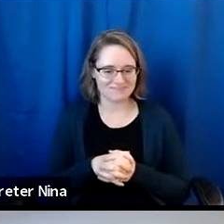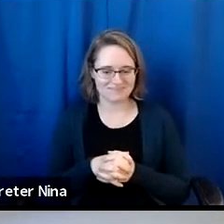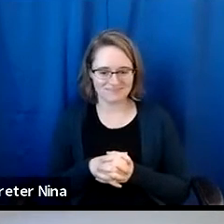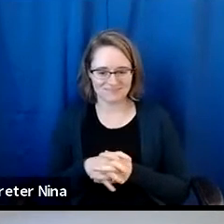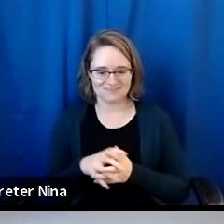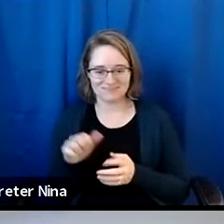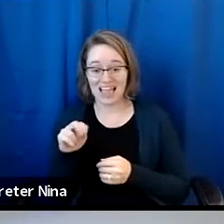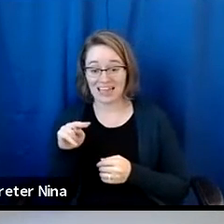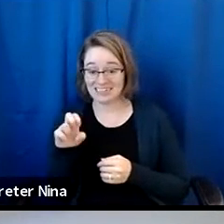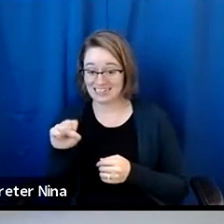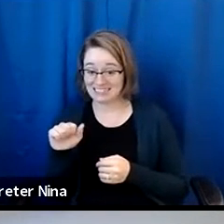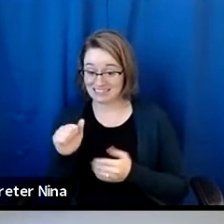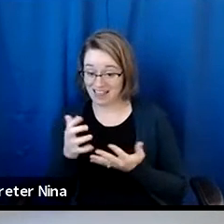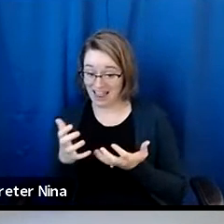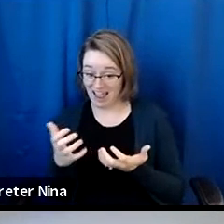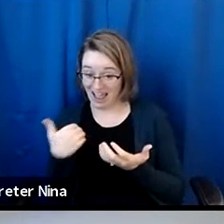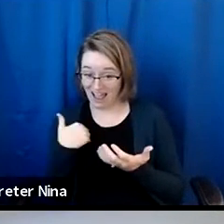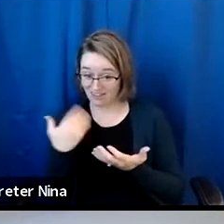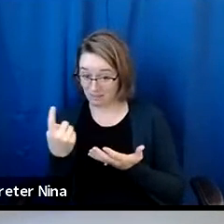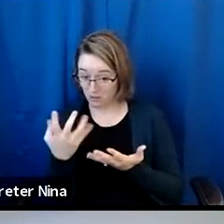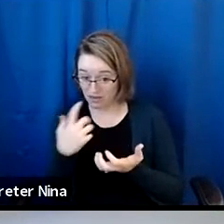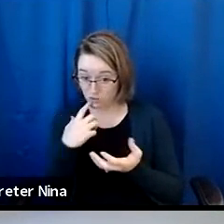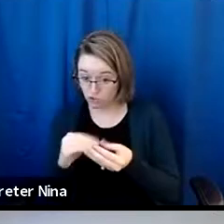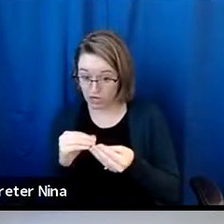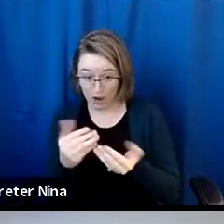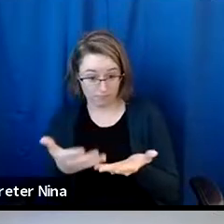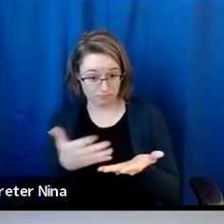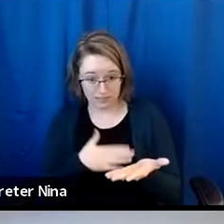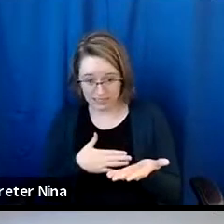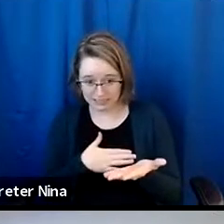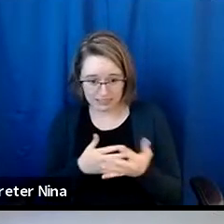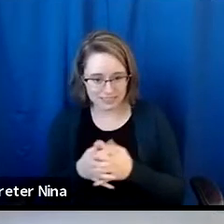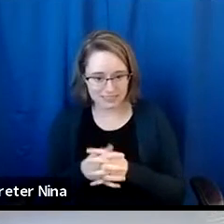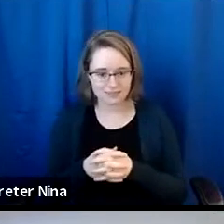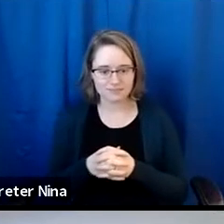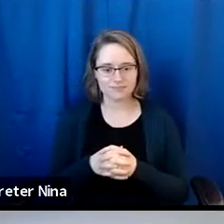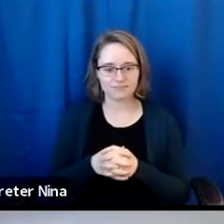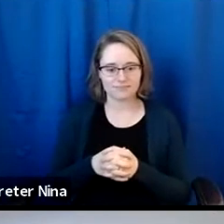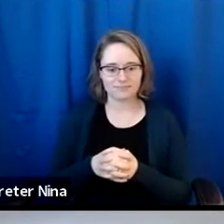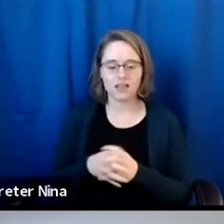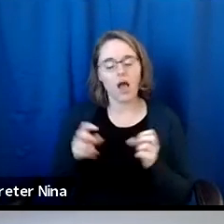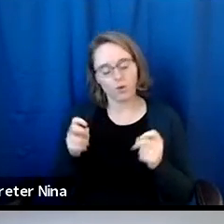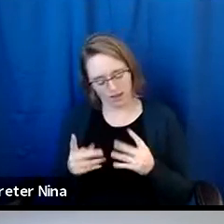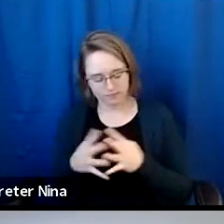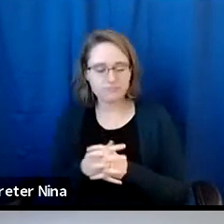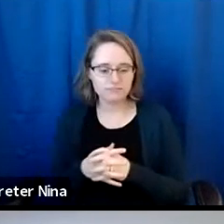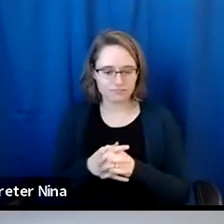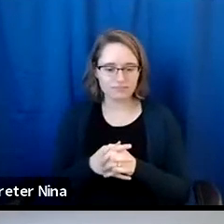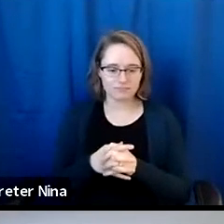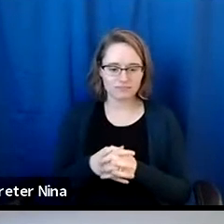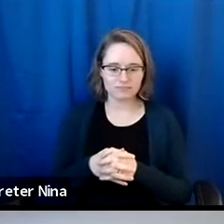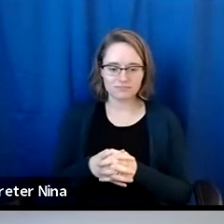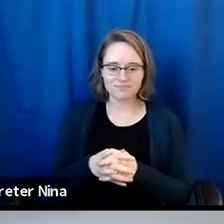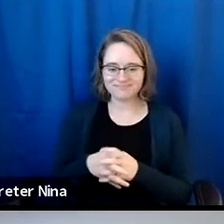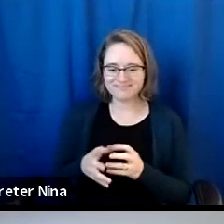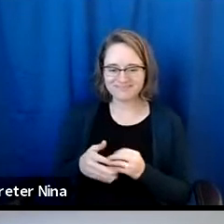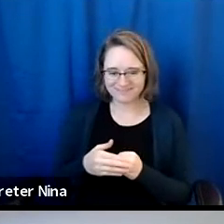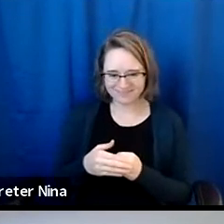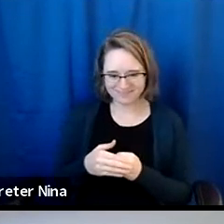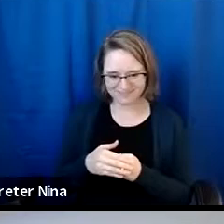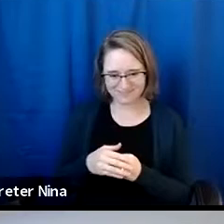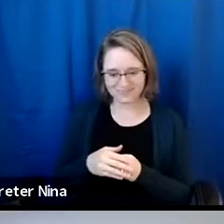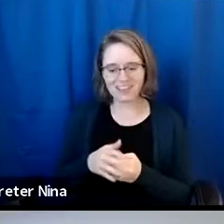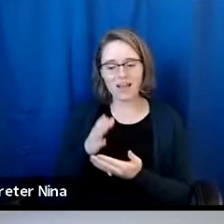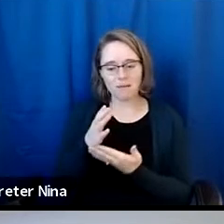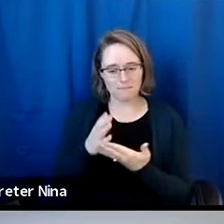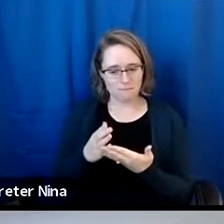Annesa, if you have something you want to share though on this, please do. Okay, I was gonna not say, but